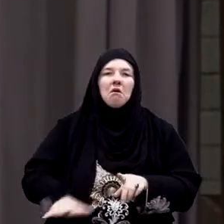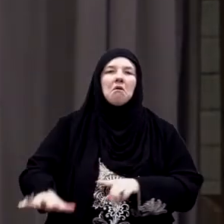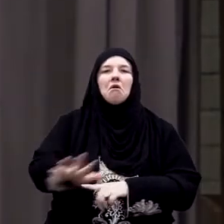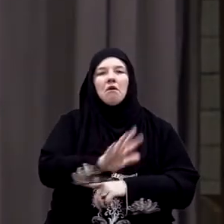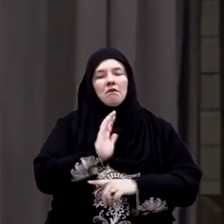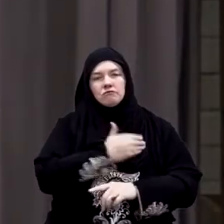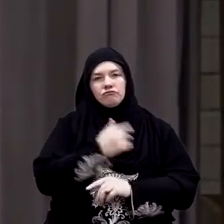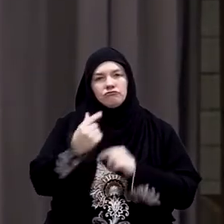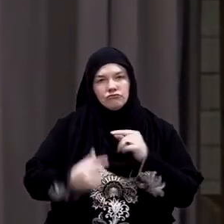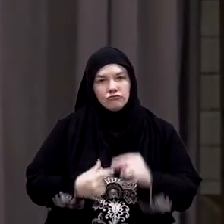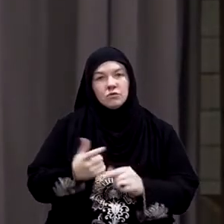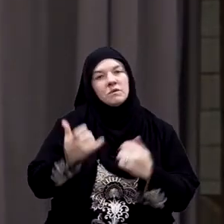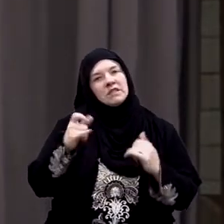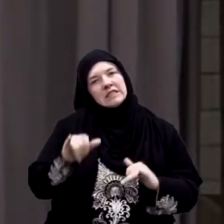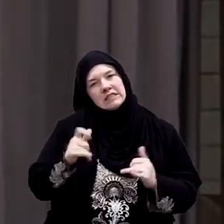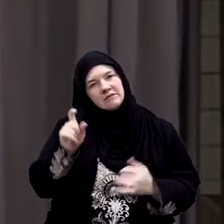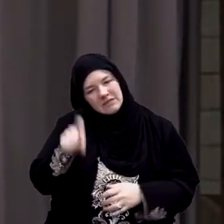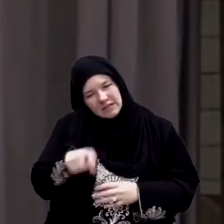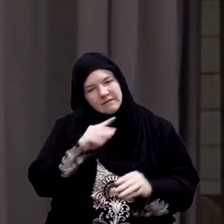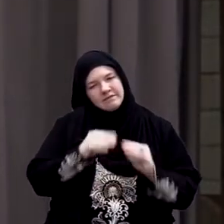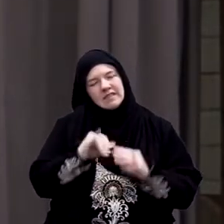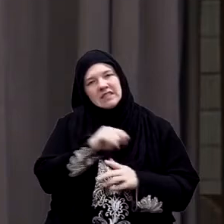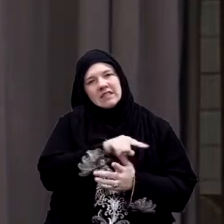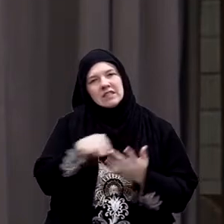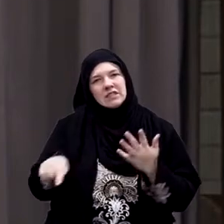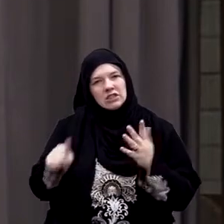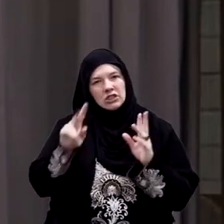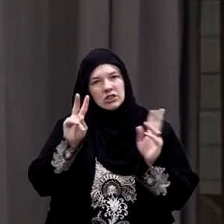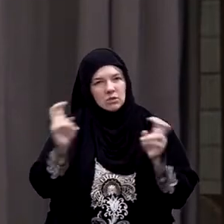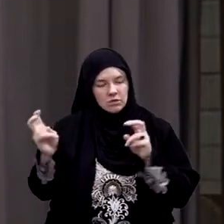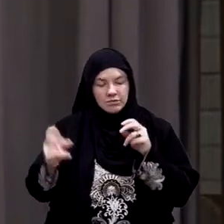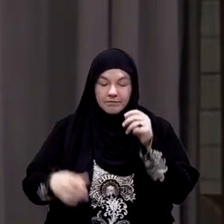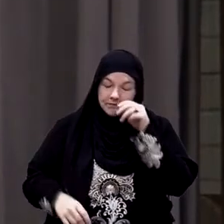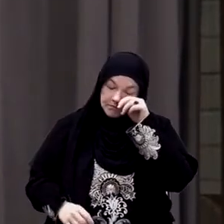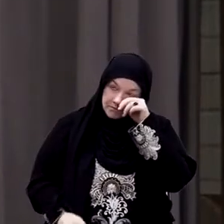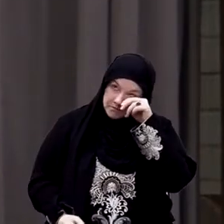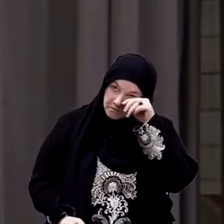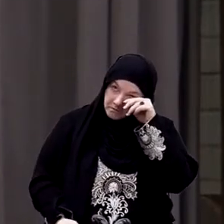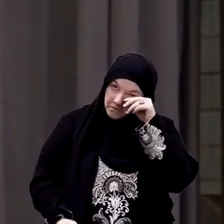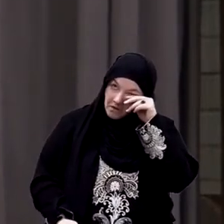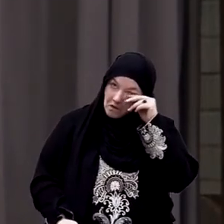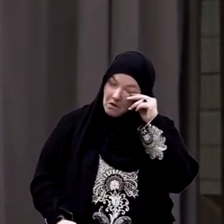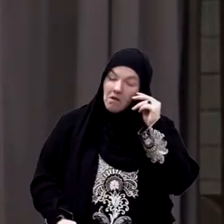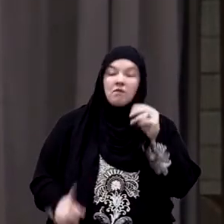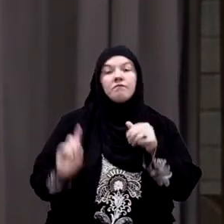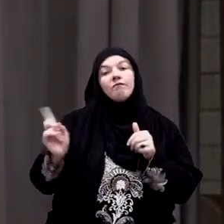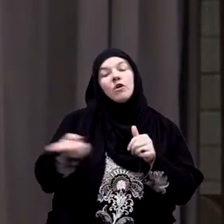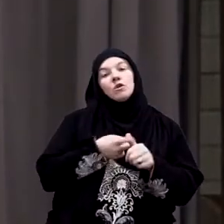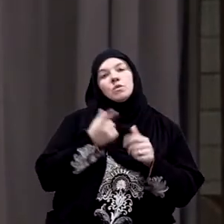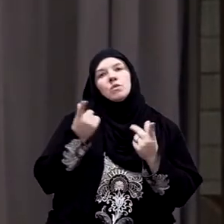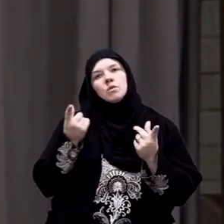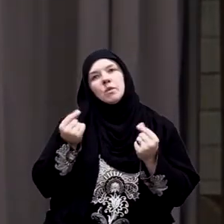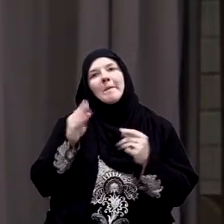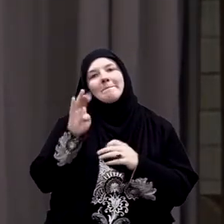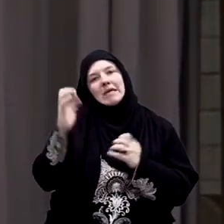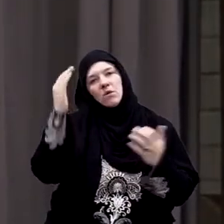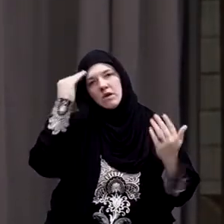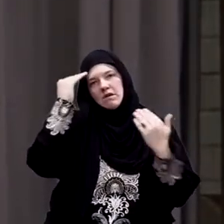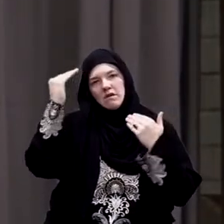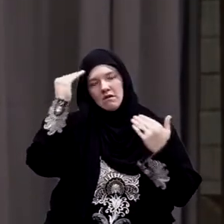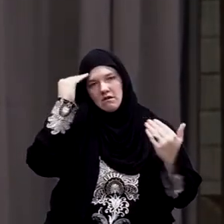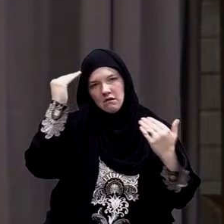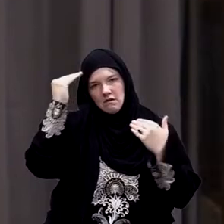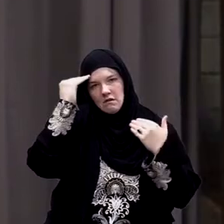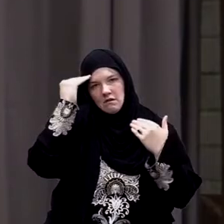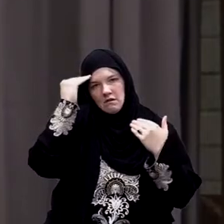we need to do something about this issue. To do anything, you have yourself to be aware and knowledgeable of